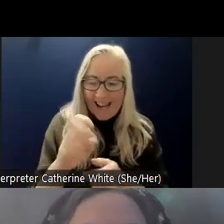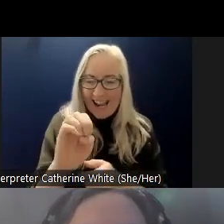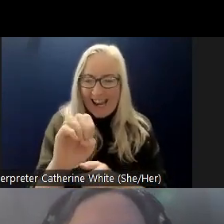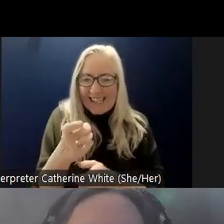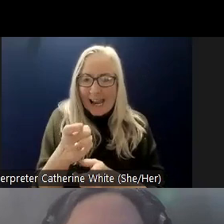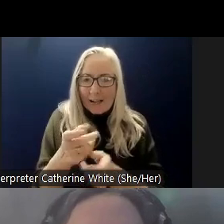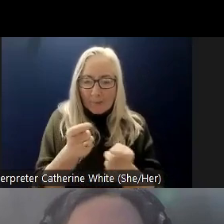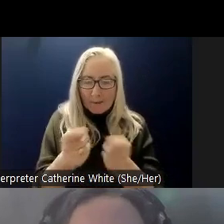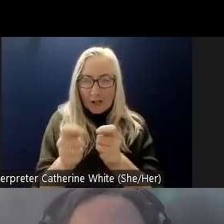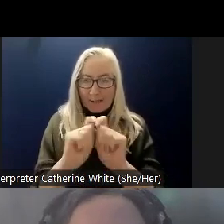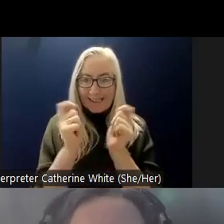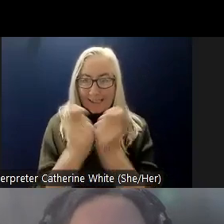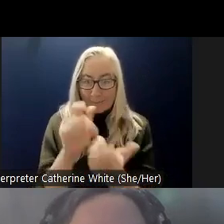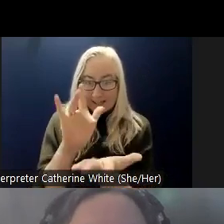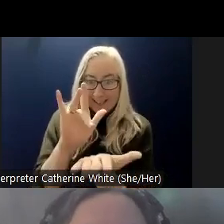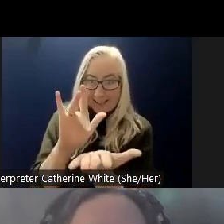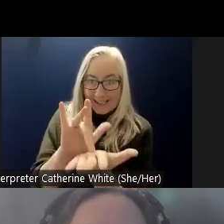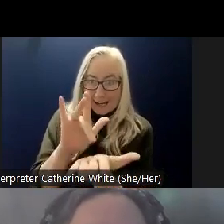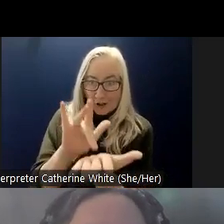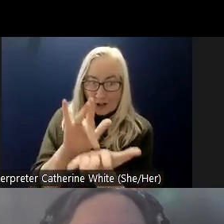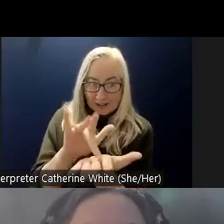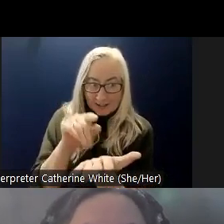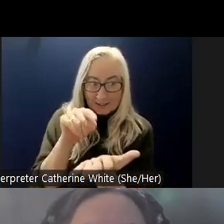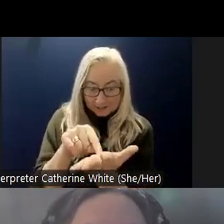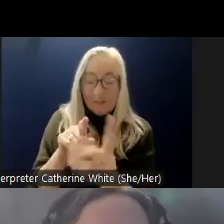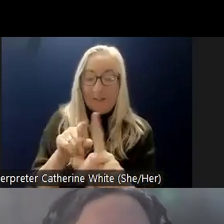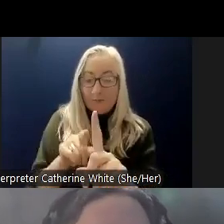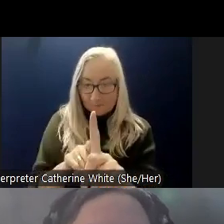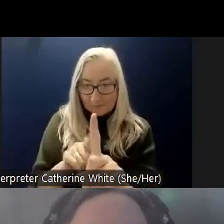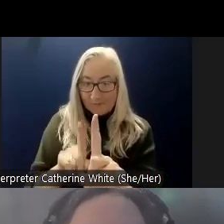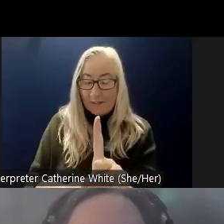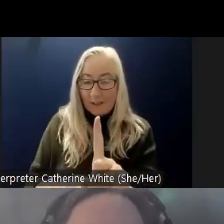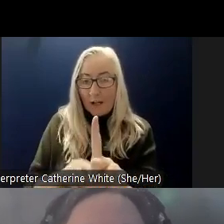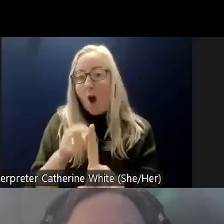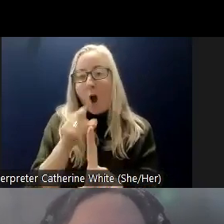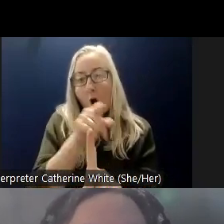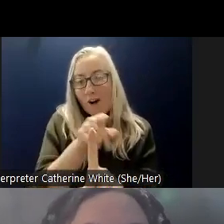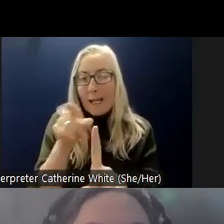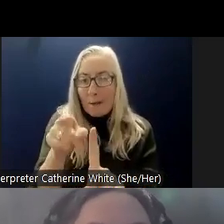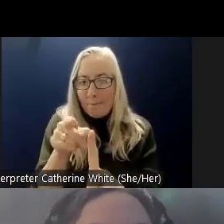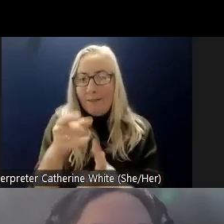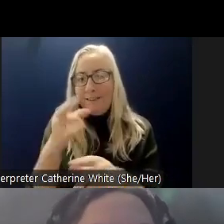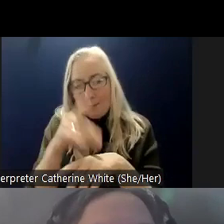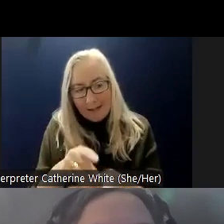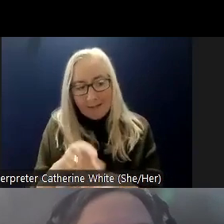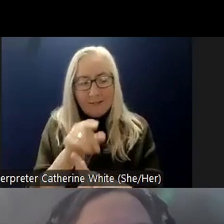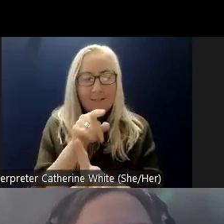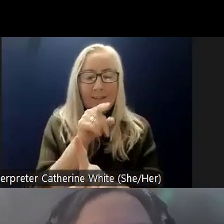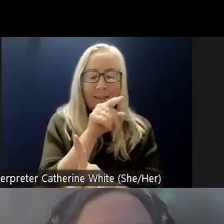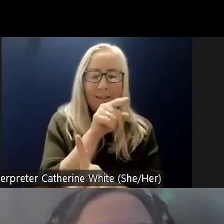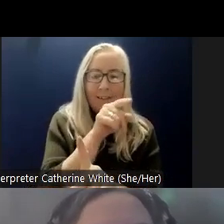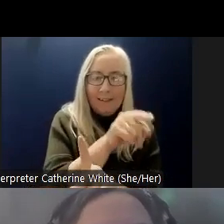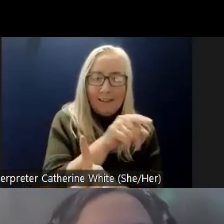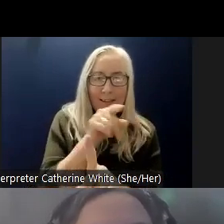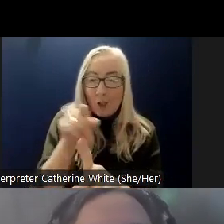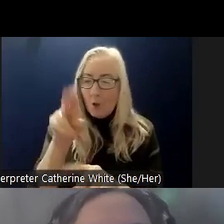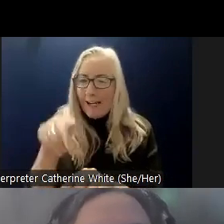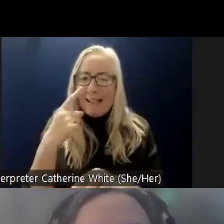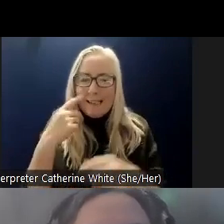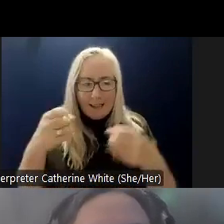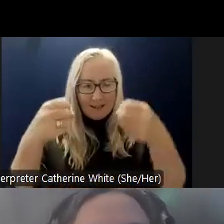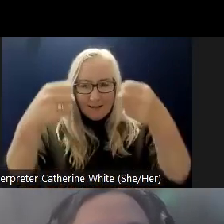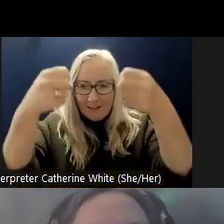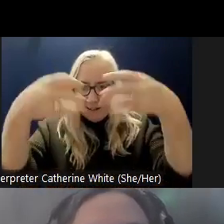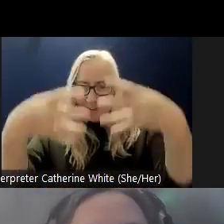team working to her or him in the different areas. You can see that there